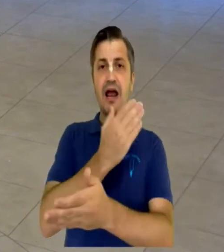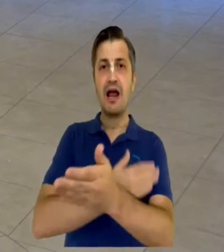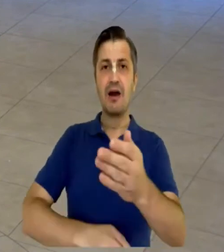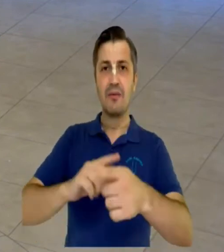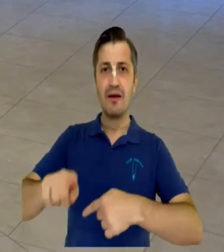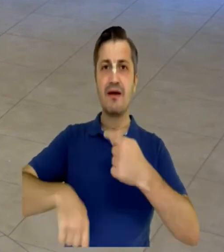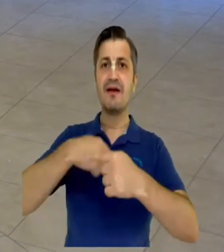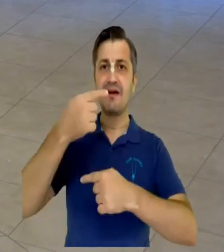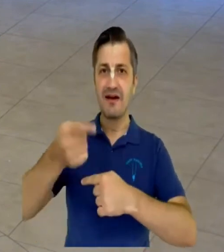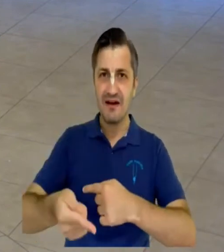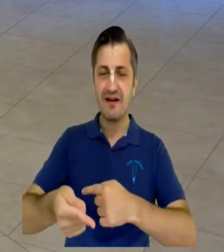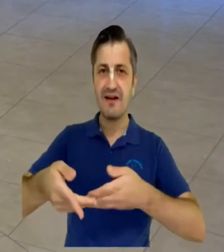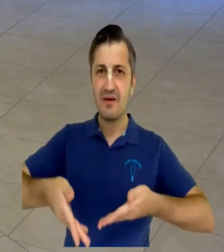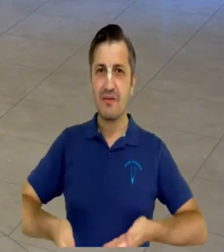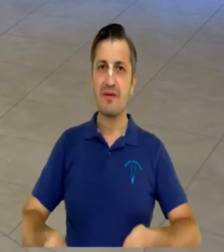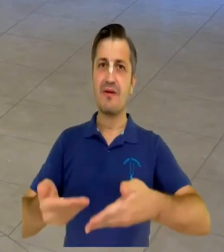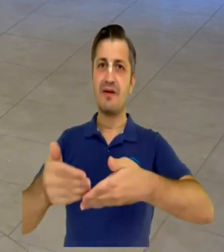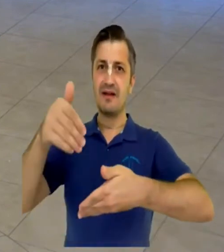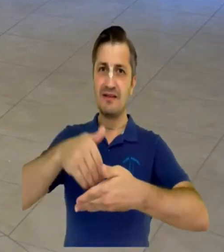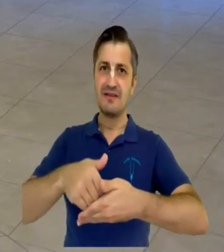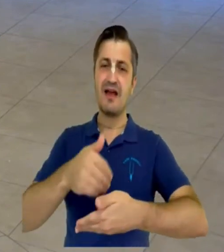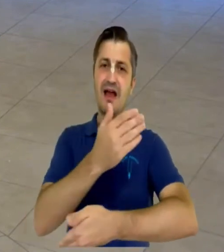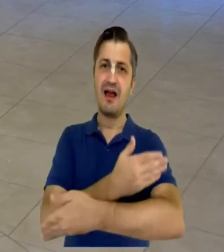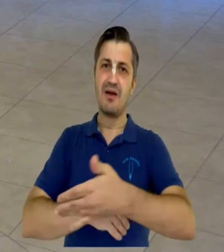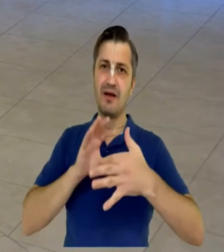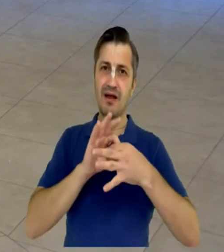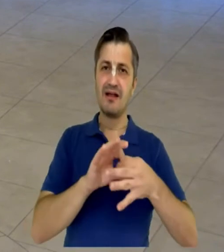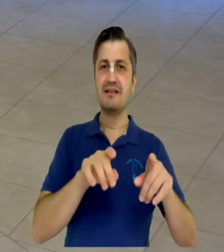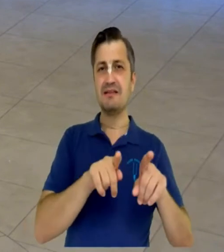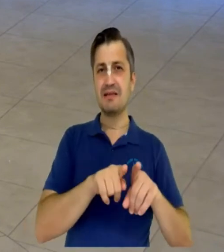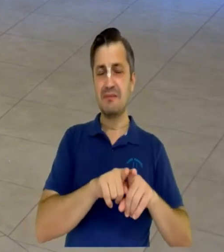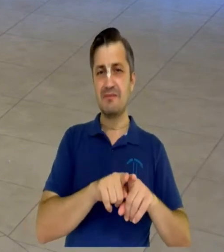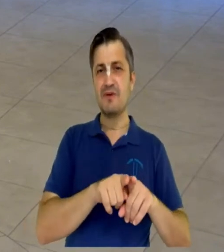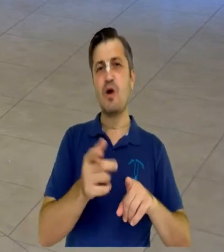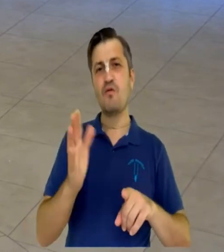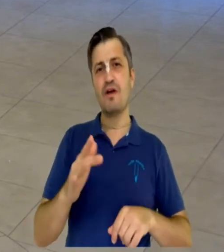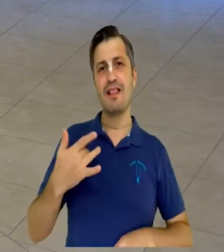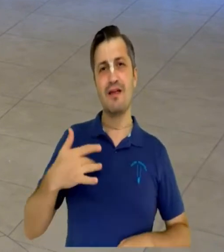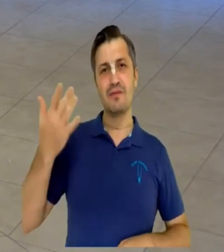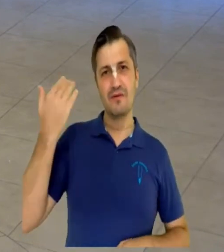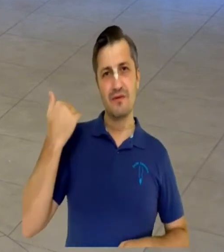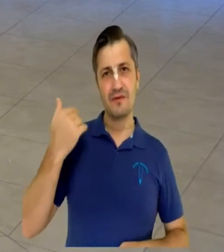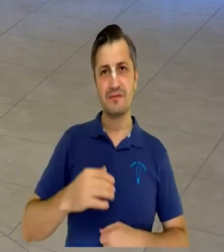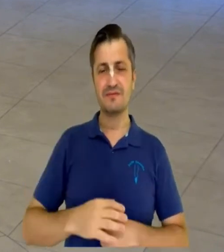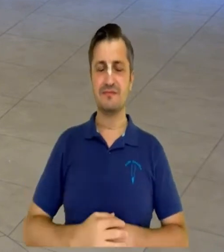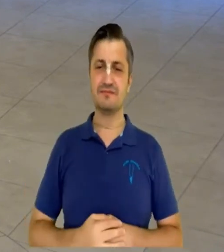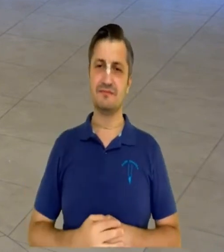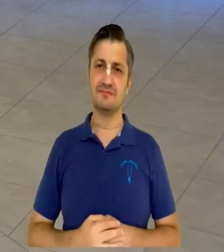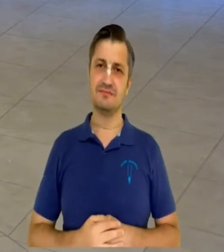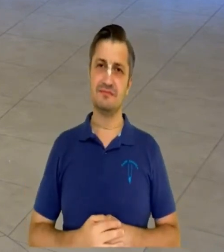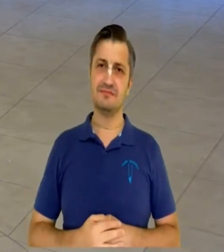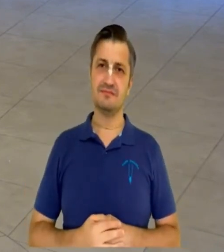Purusha who is witnessing and Paramatma who is witnessing and